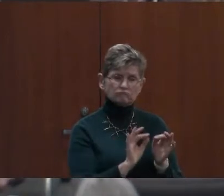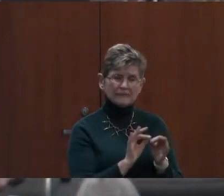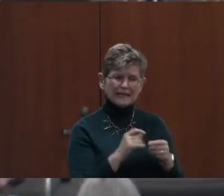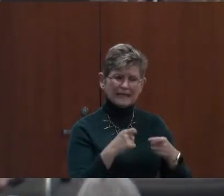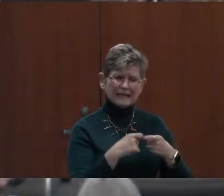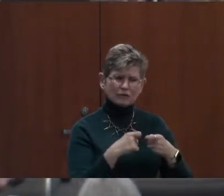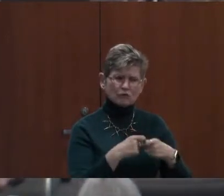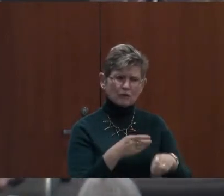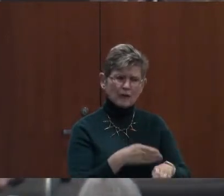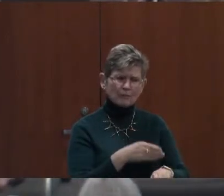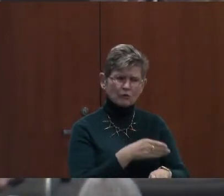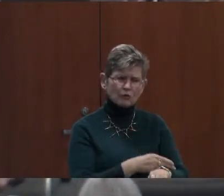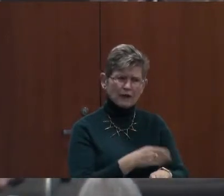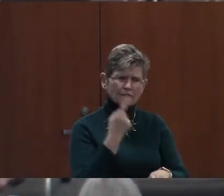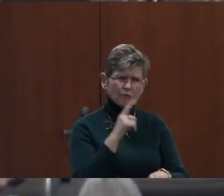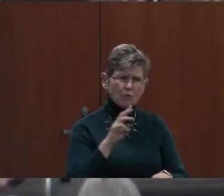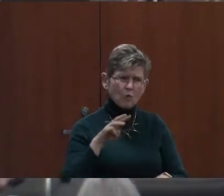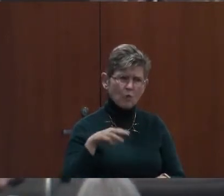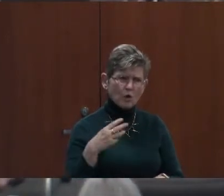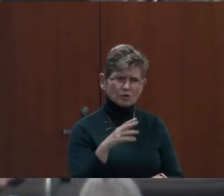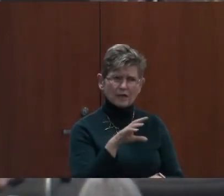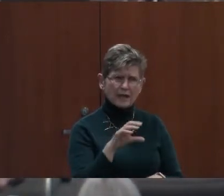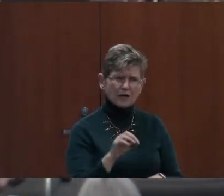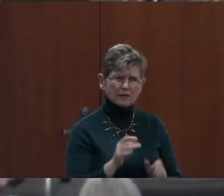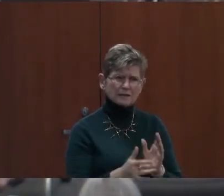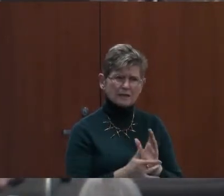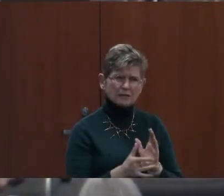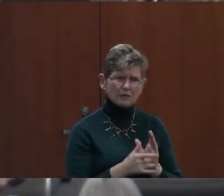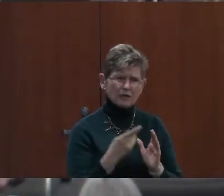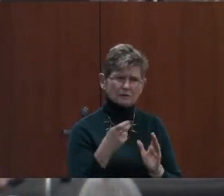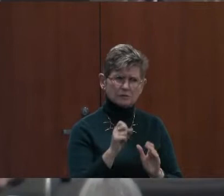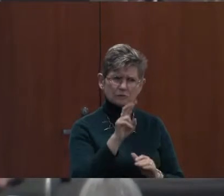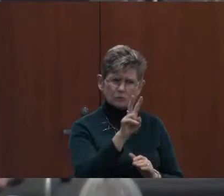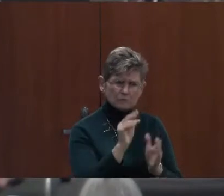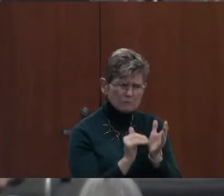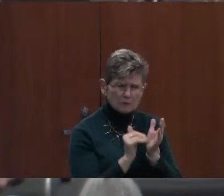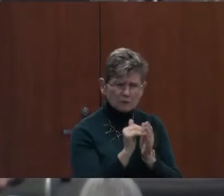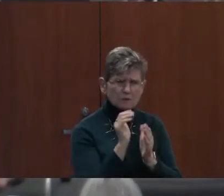upgrades at the Washington County Technical High School at $2 million?